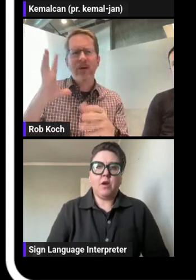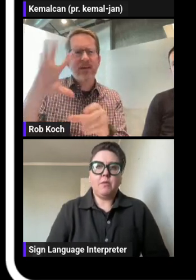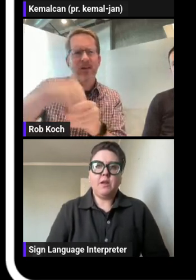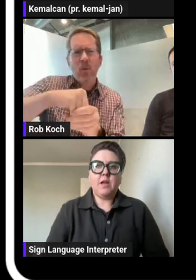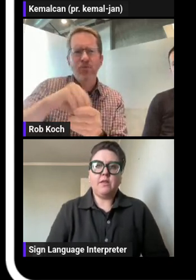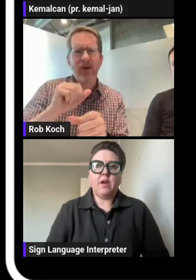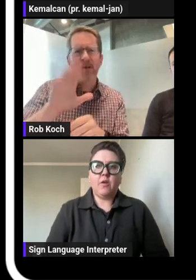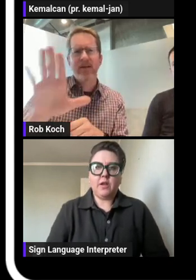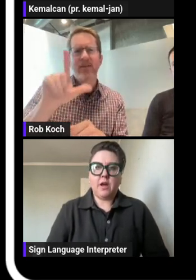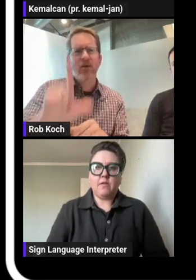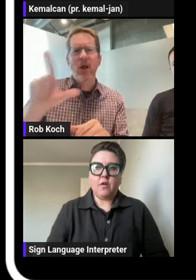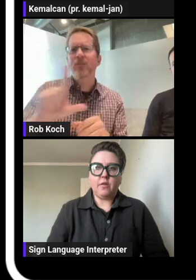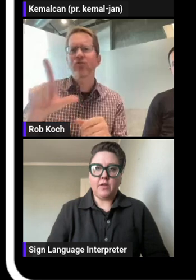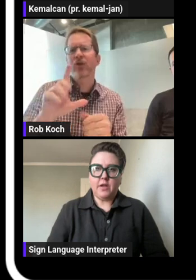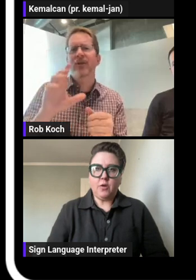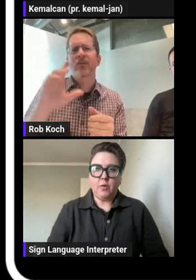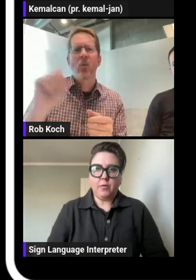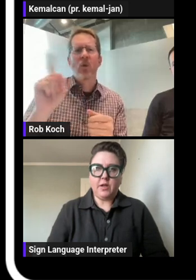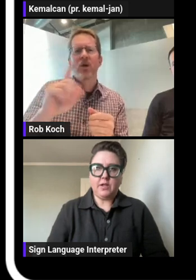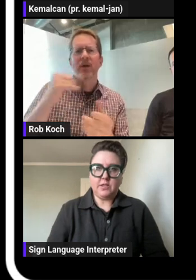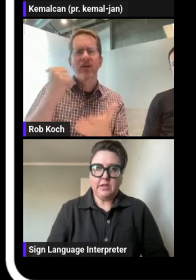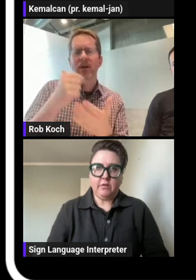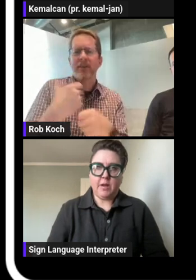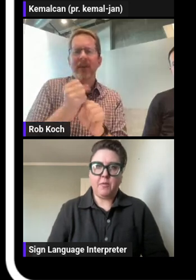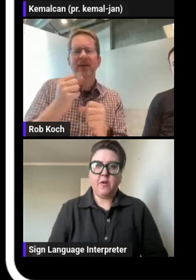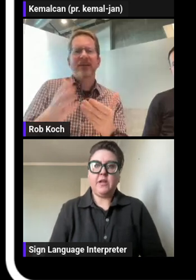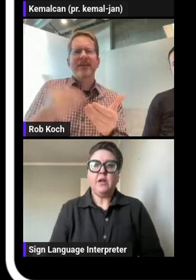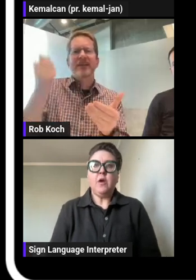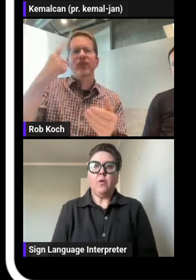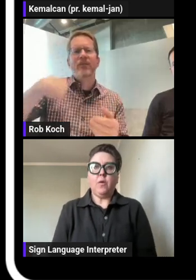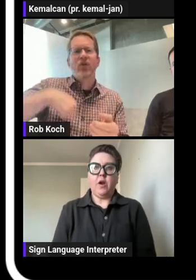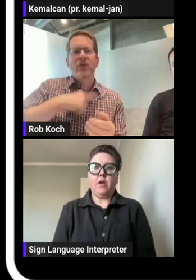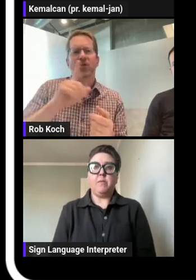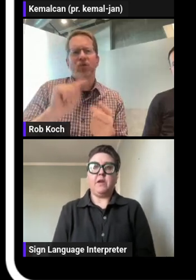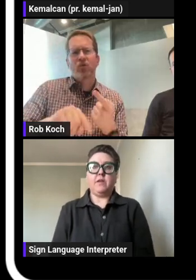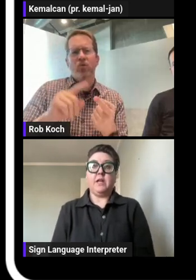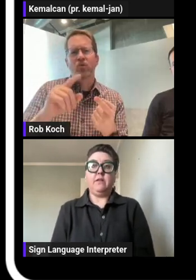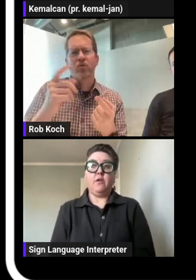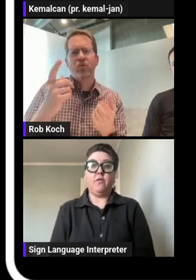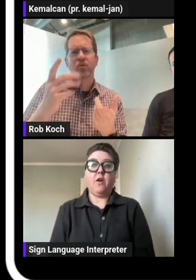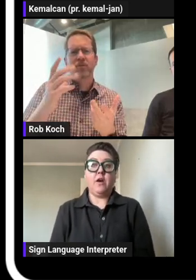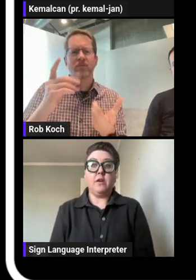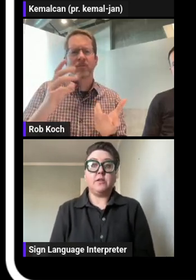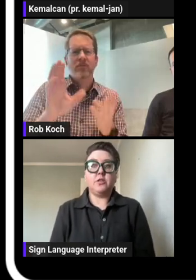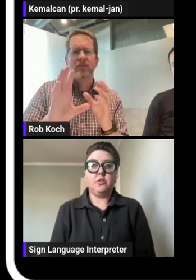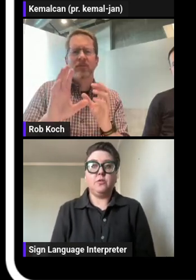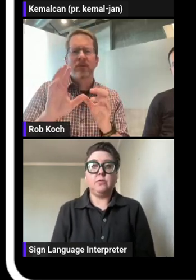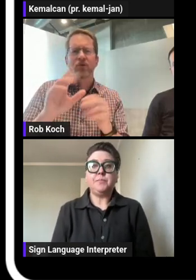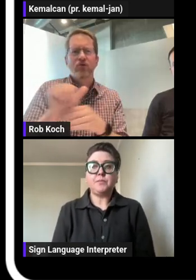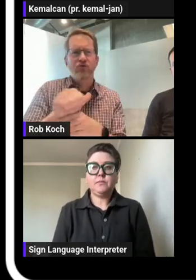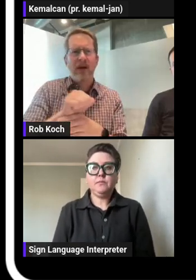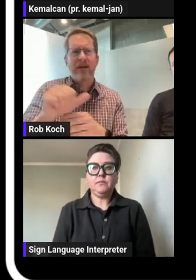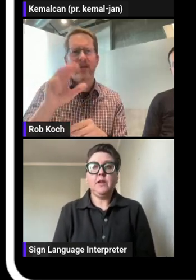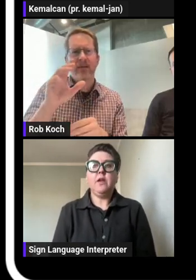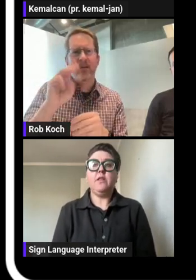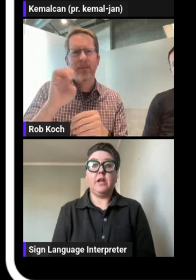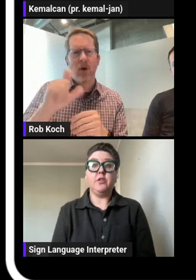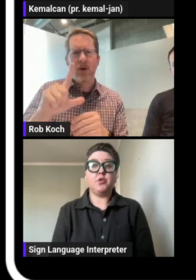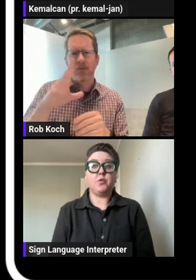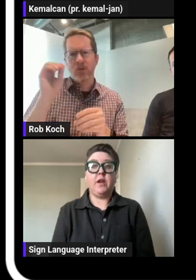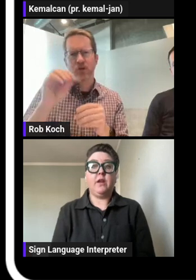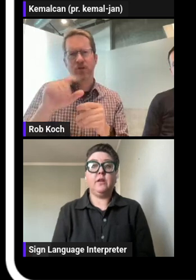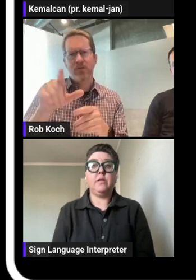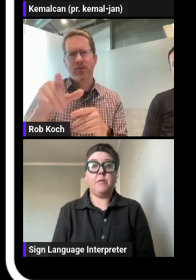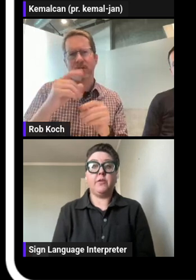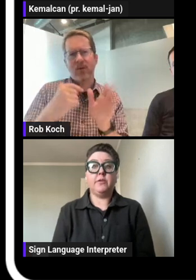of programming, and they already have all of that incorporated into their library, where it makes it easier for us to